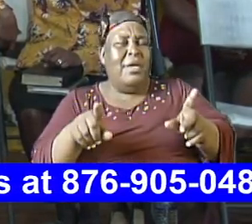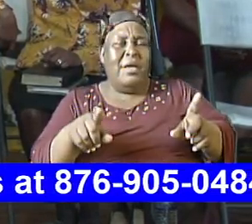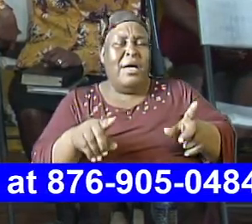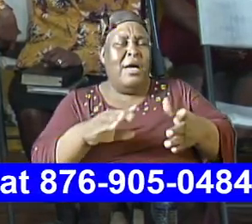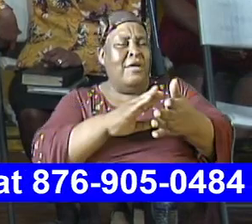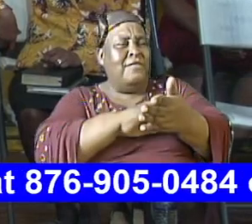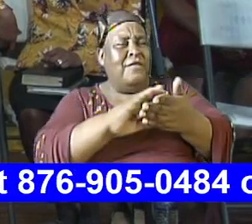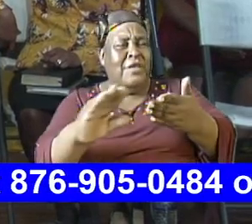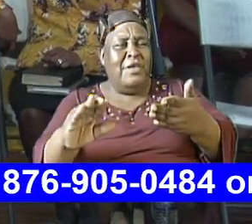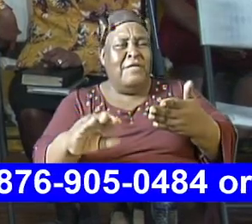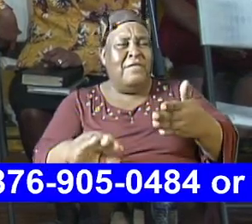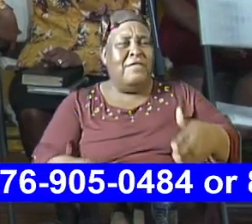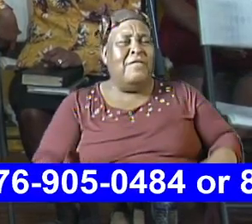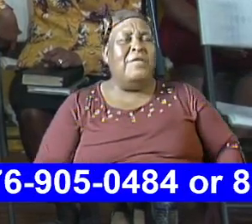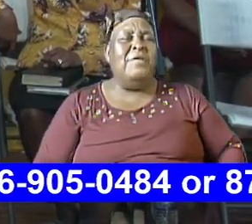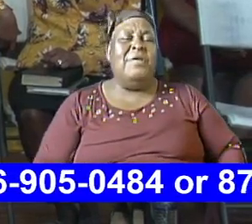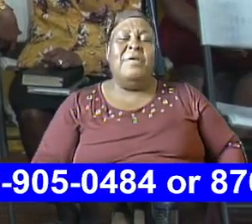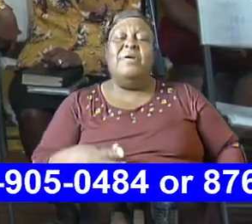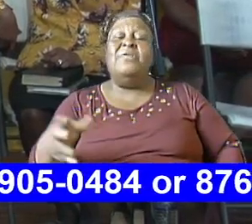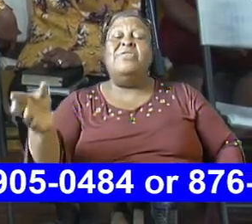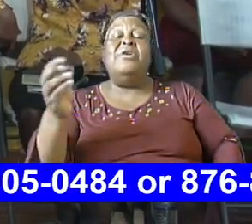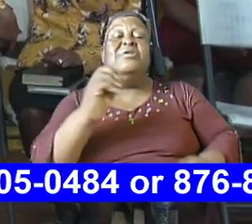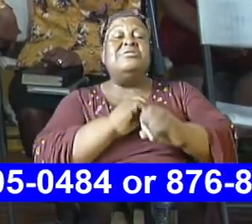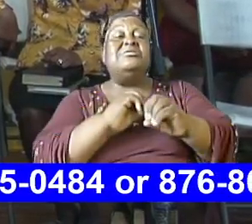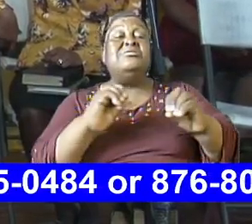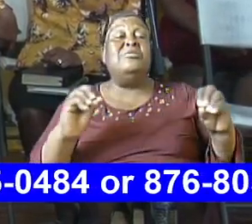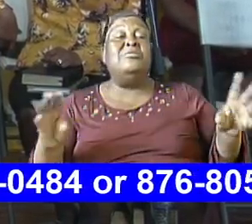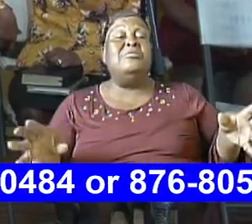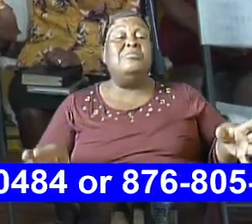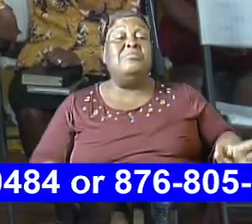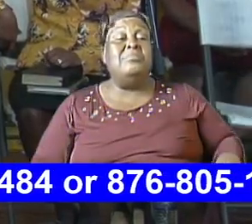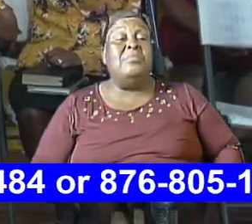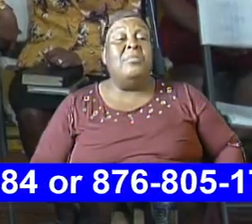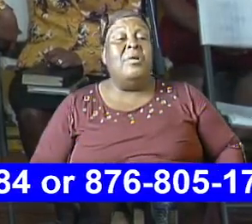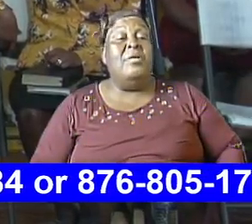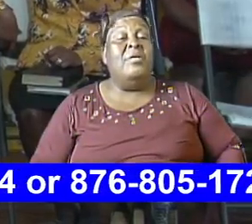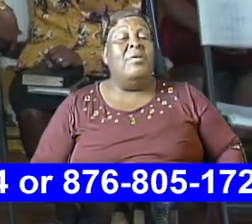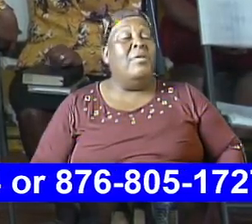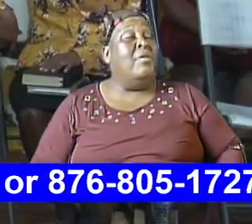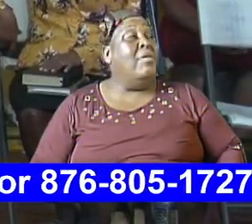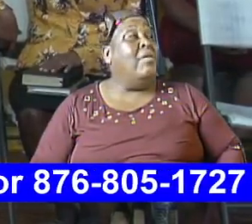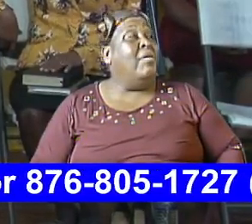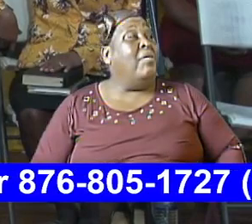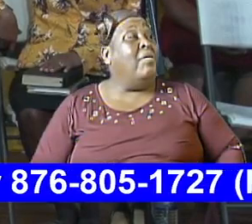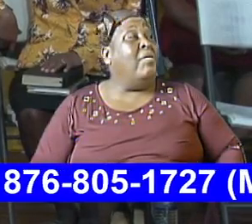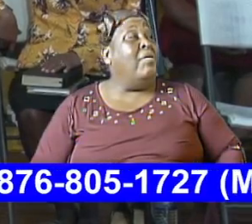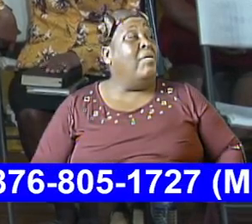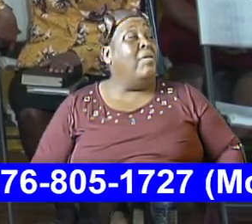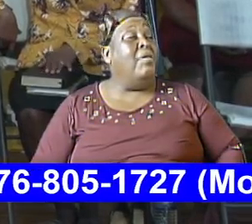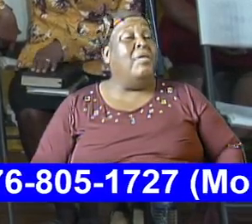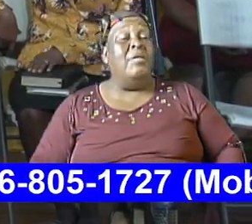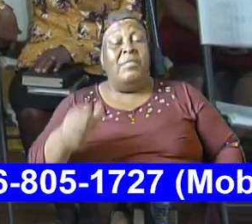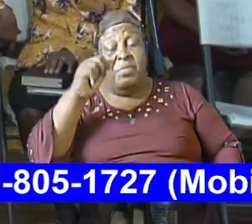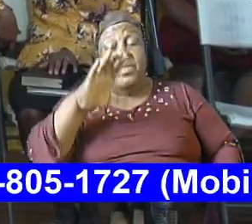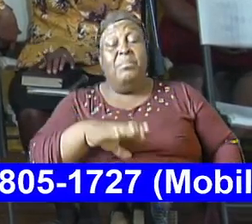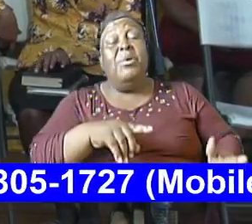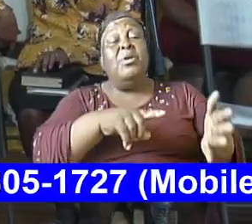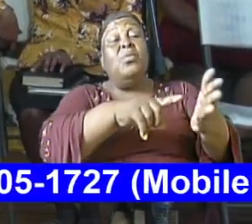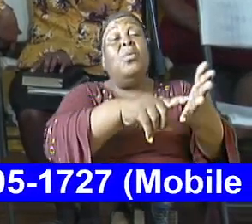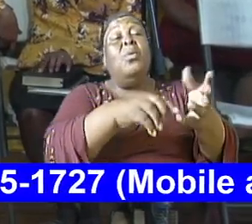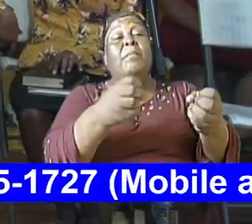You don't have to think about it too long. There is none. The man owe a lot of money to